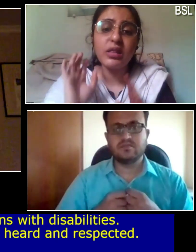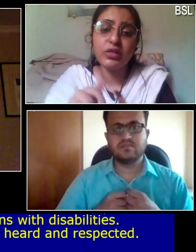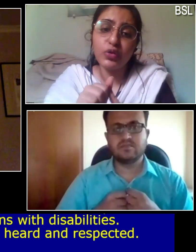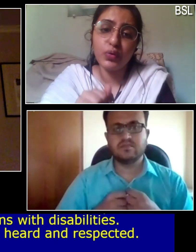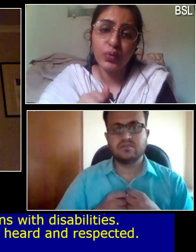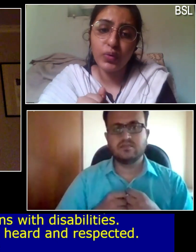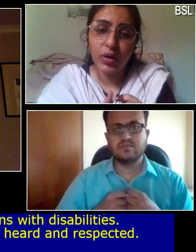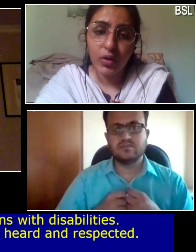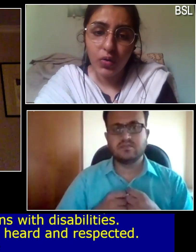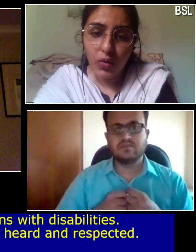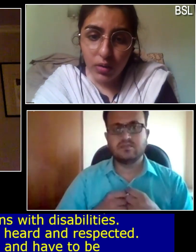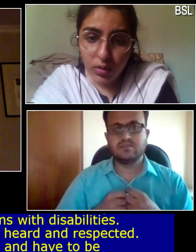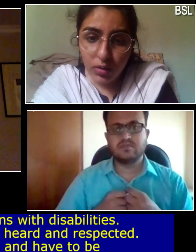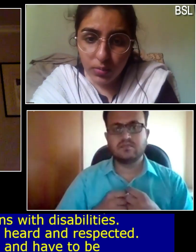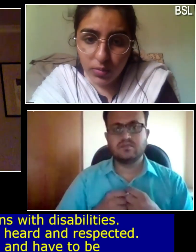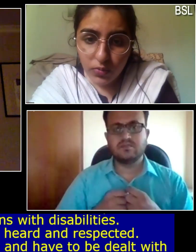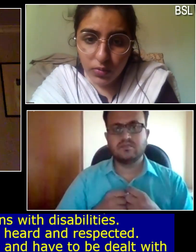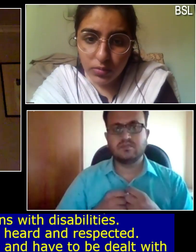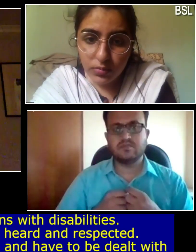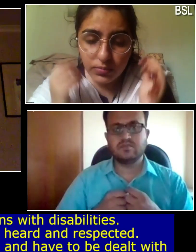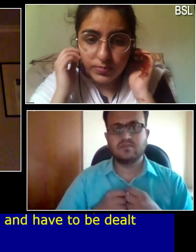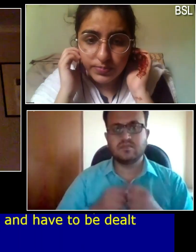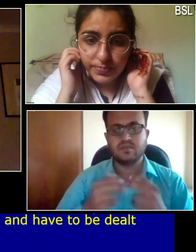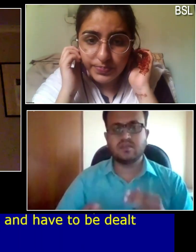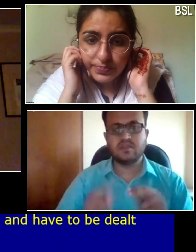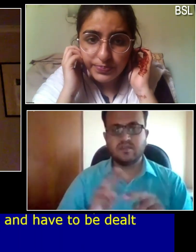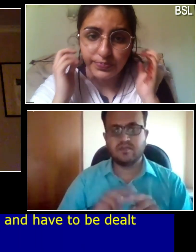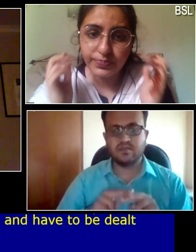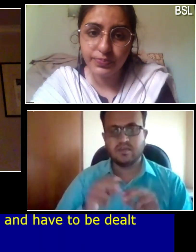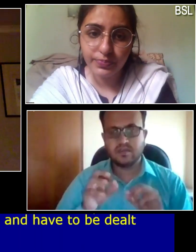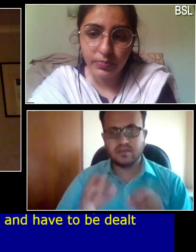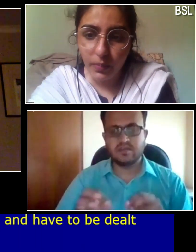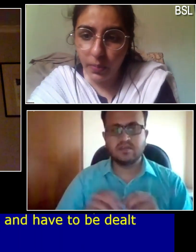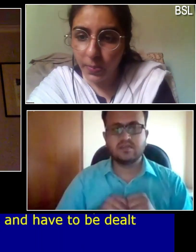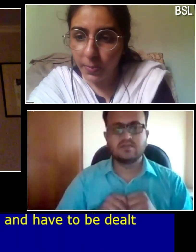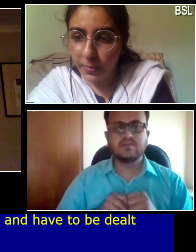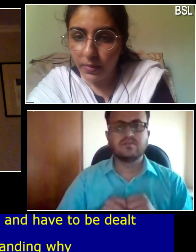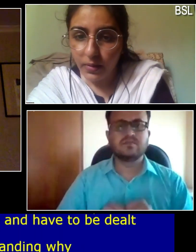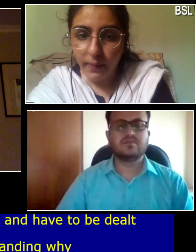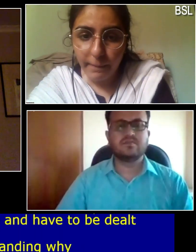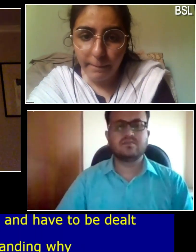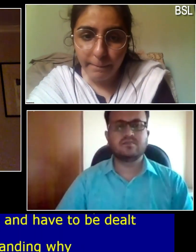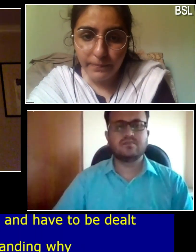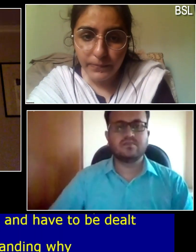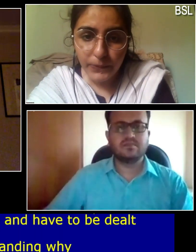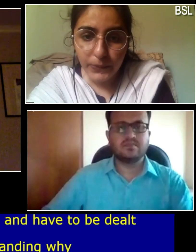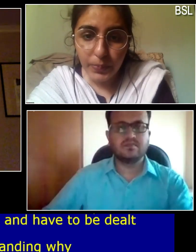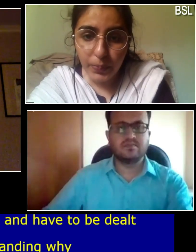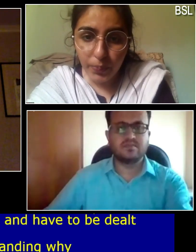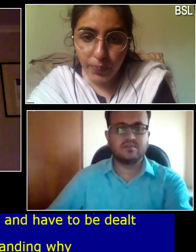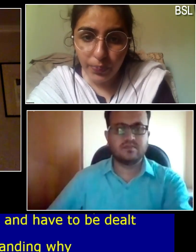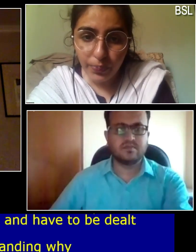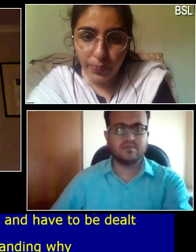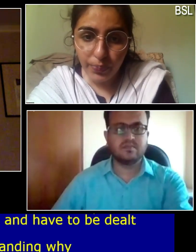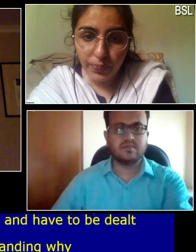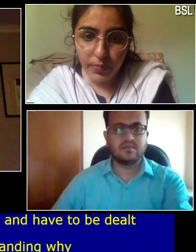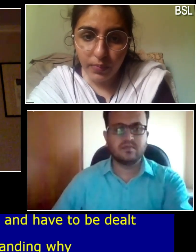to be dealt with. And finally, it comes back to understanding why digital accessibility is